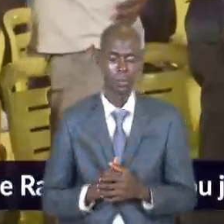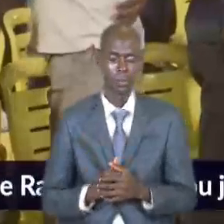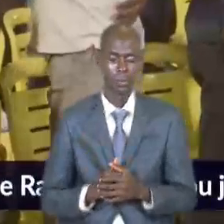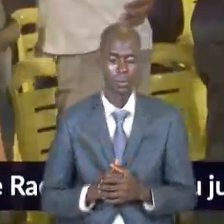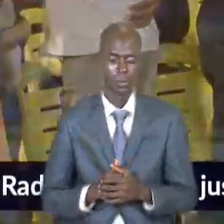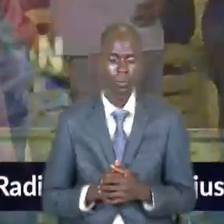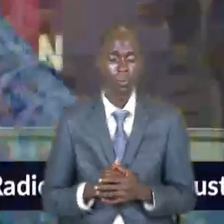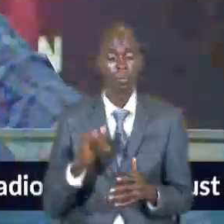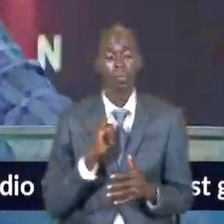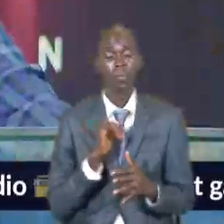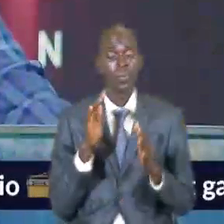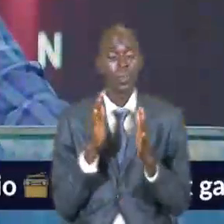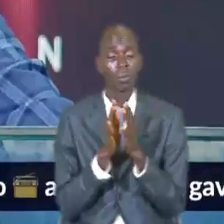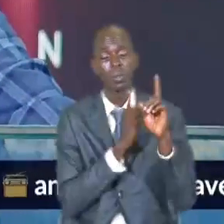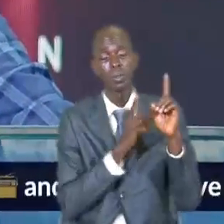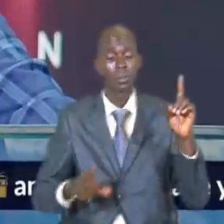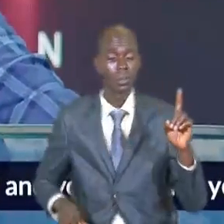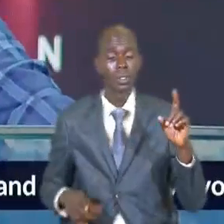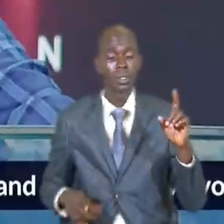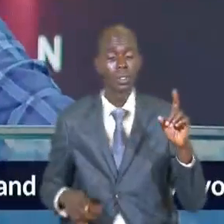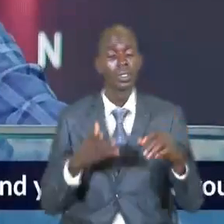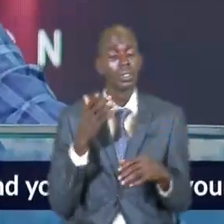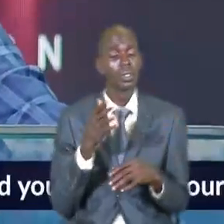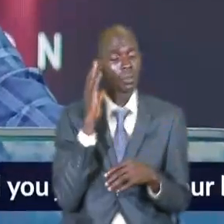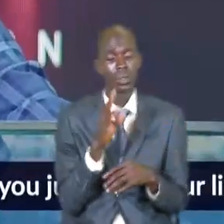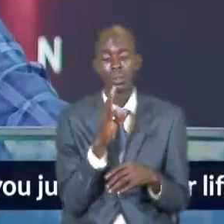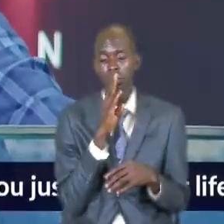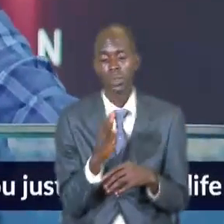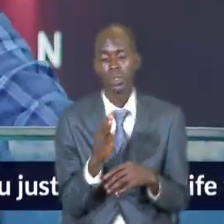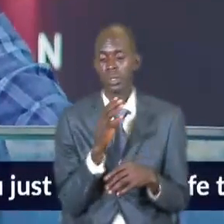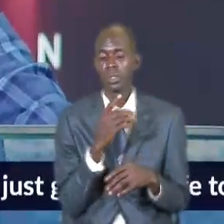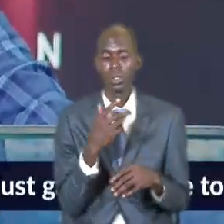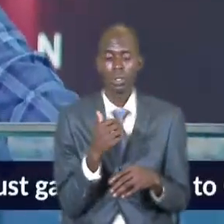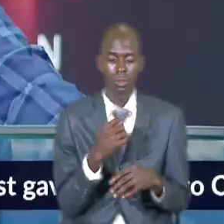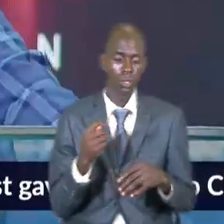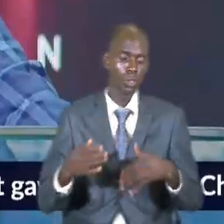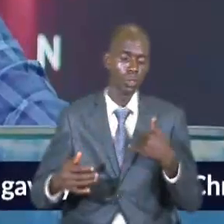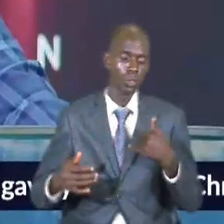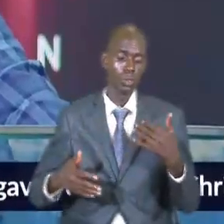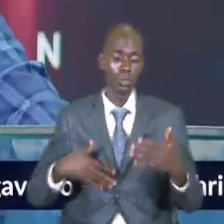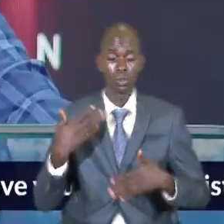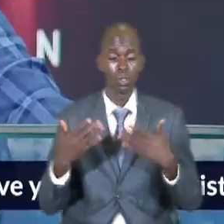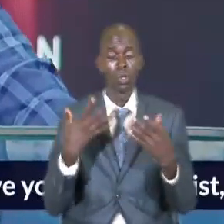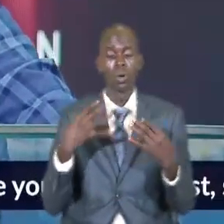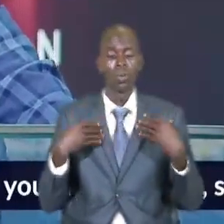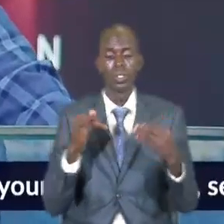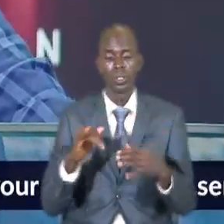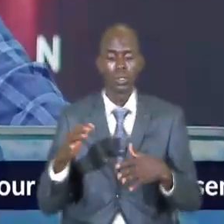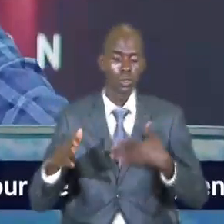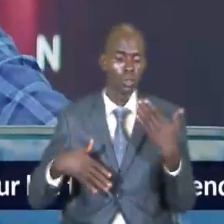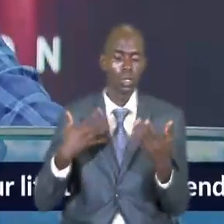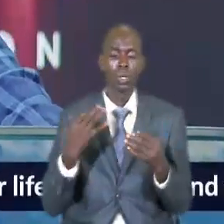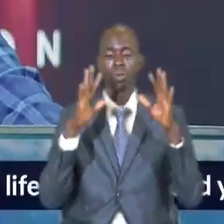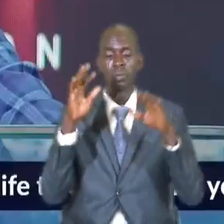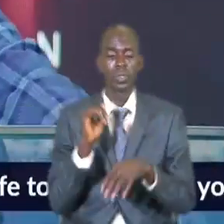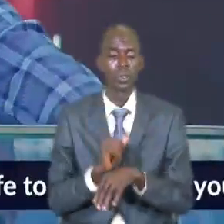name. I pray, Lord, there'll be the joy of healing, the joy of miracle, the joy